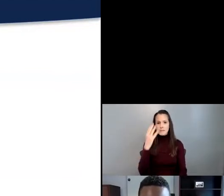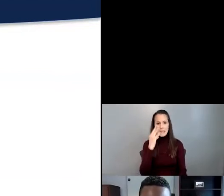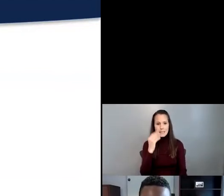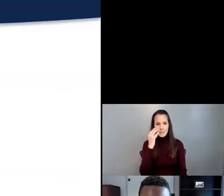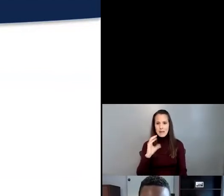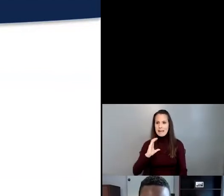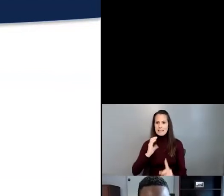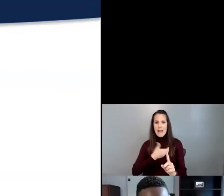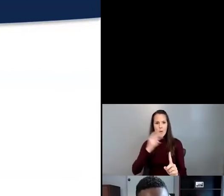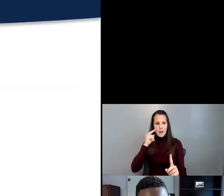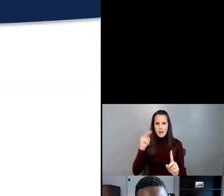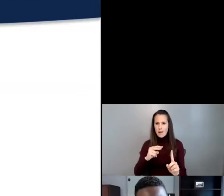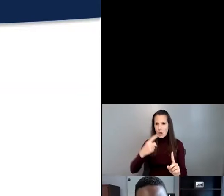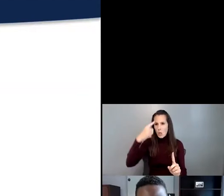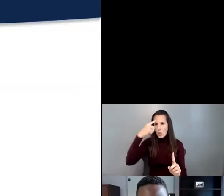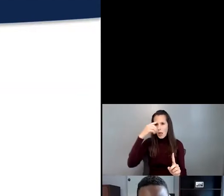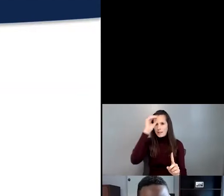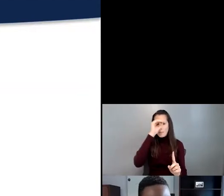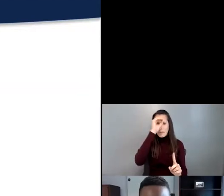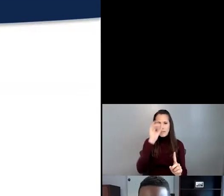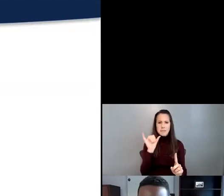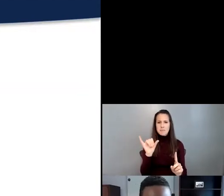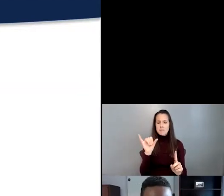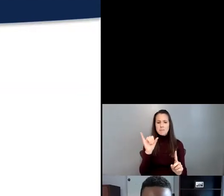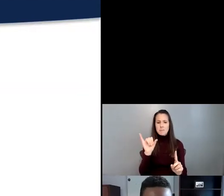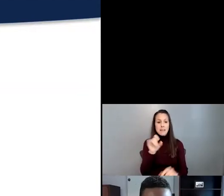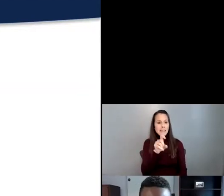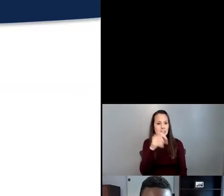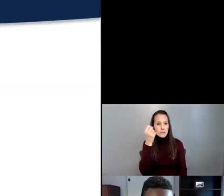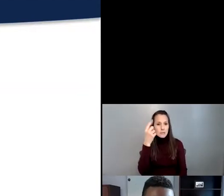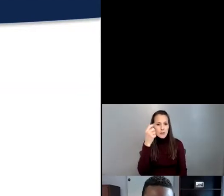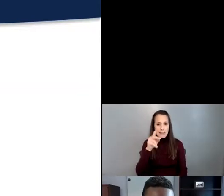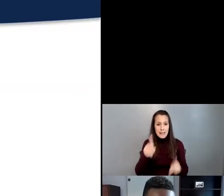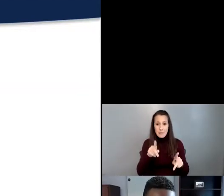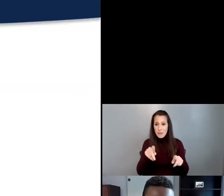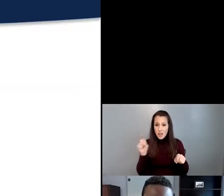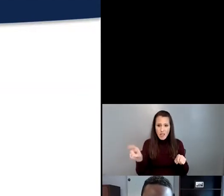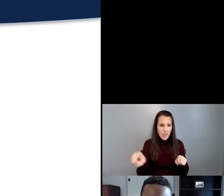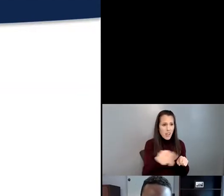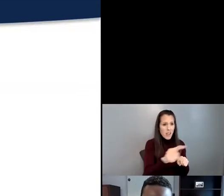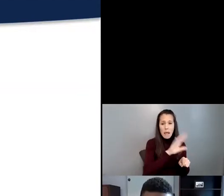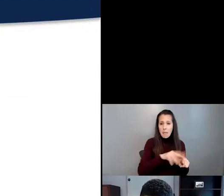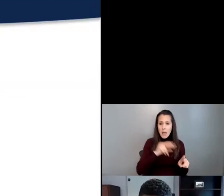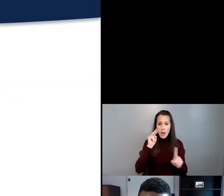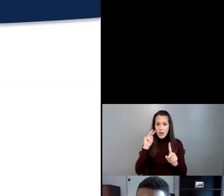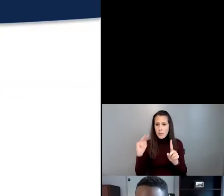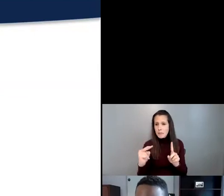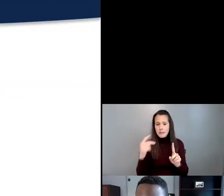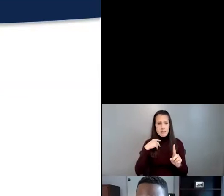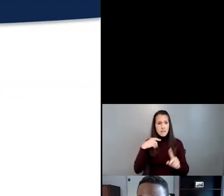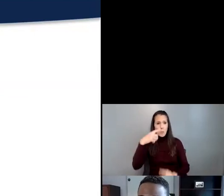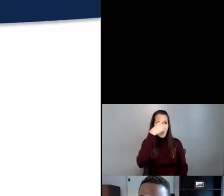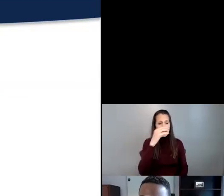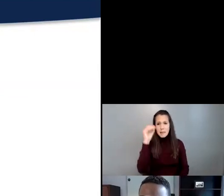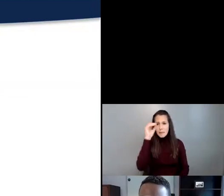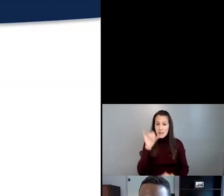perceive. And therefore, we need to recognize that people have a variety of thoughts and opinions and perspectives on the same thing that we